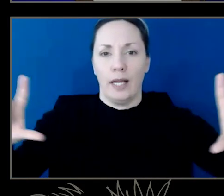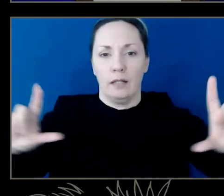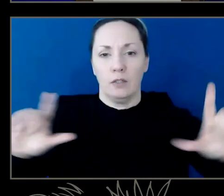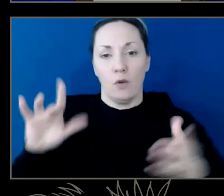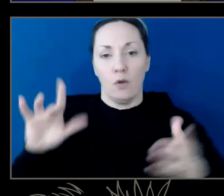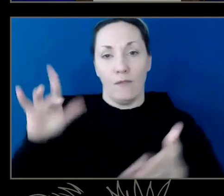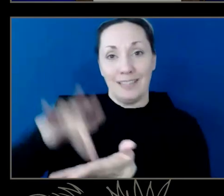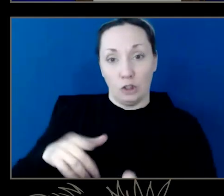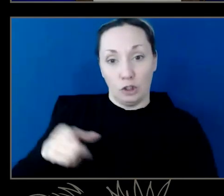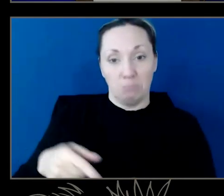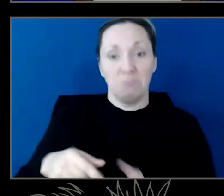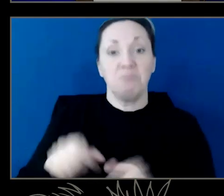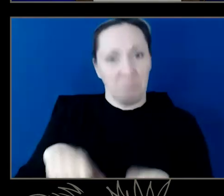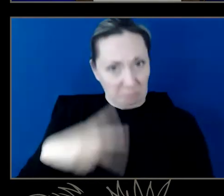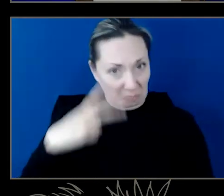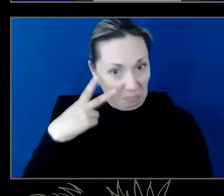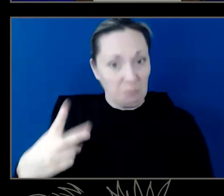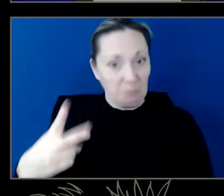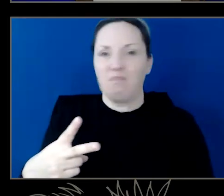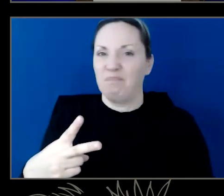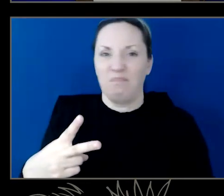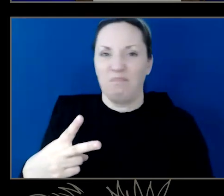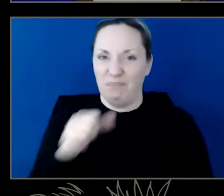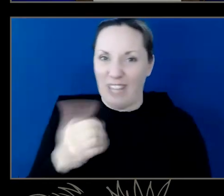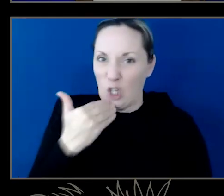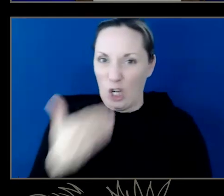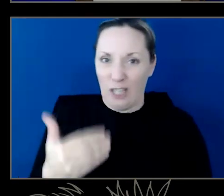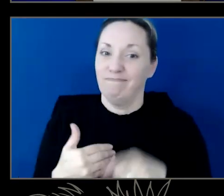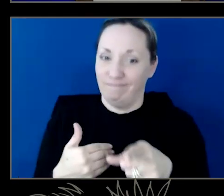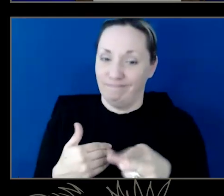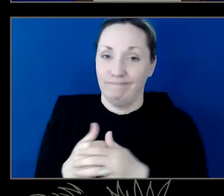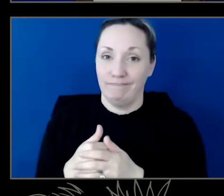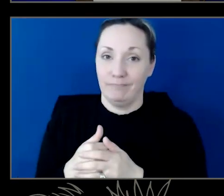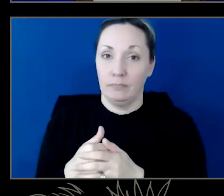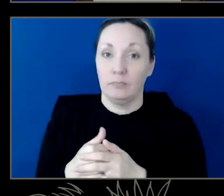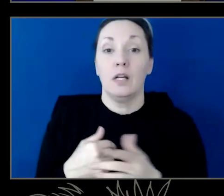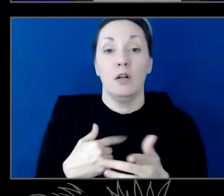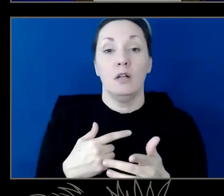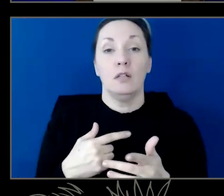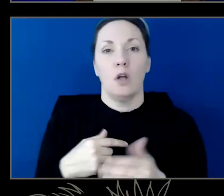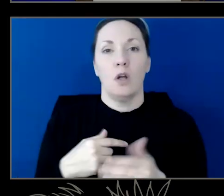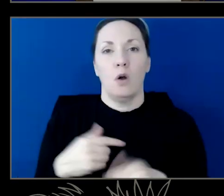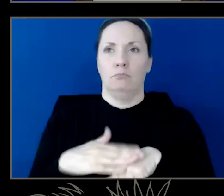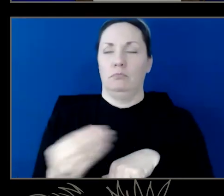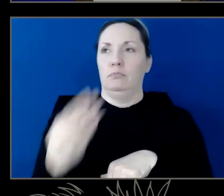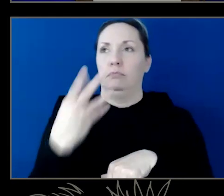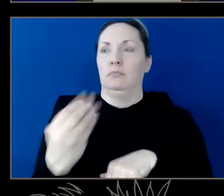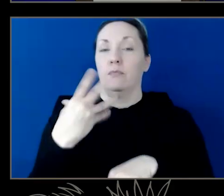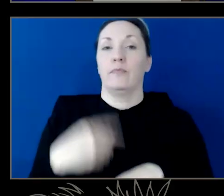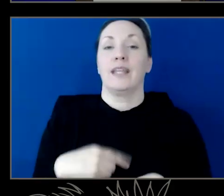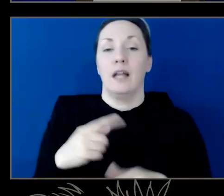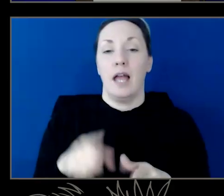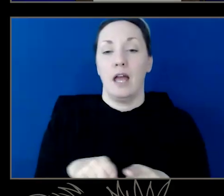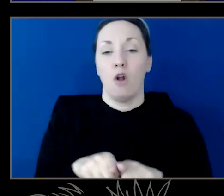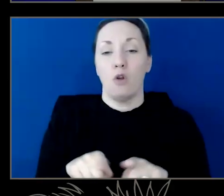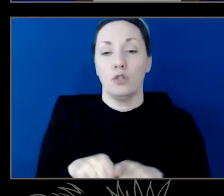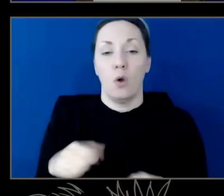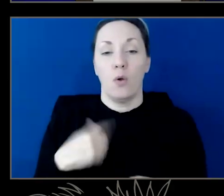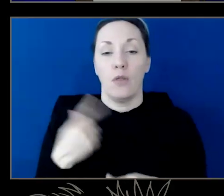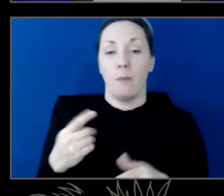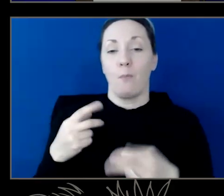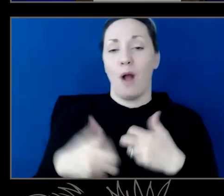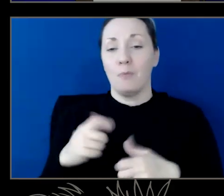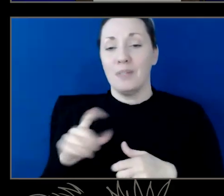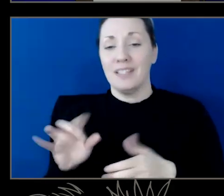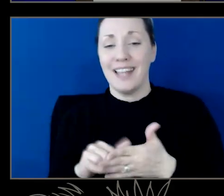here, I can see that that is not good. And the problem is also that I am re-rendering my entire screen. I am re-rendering